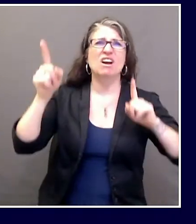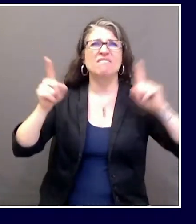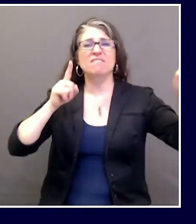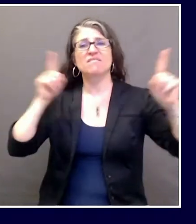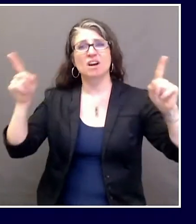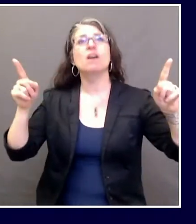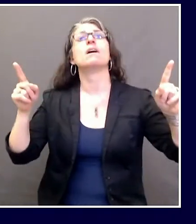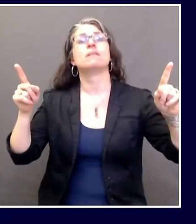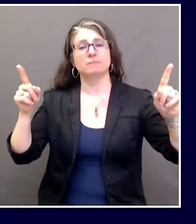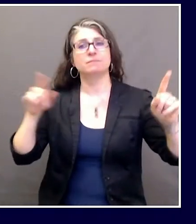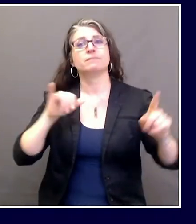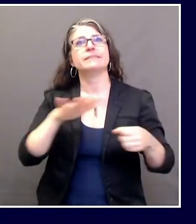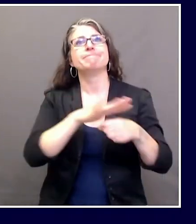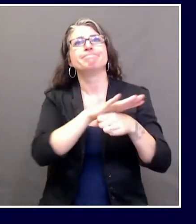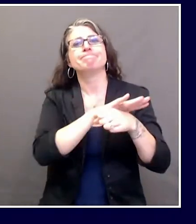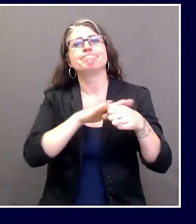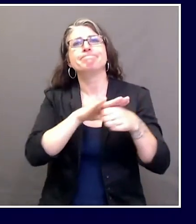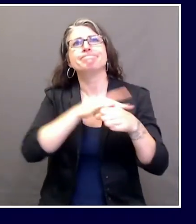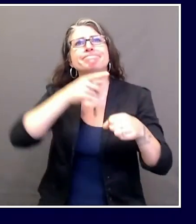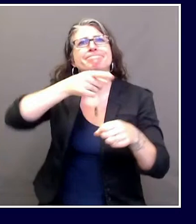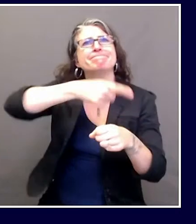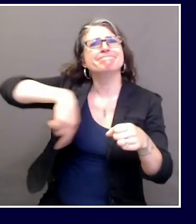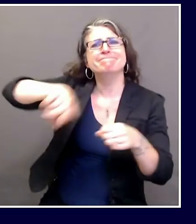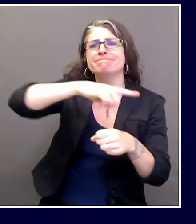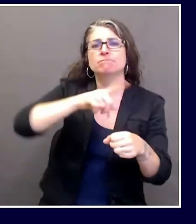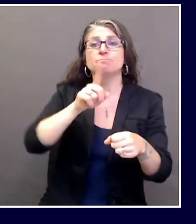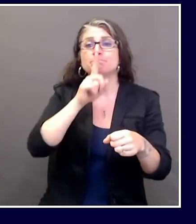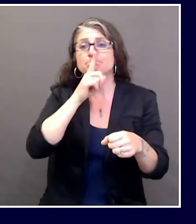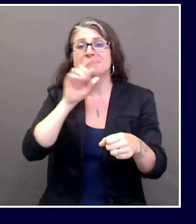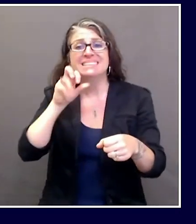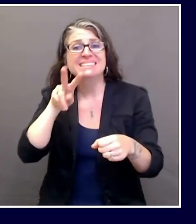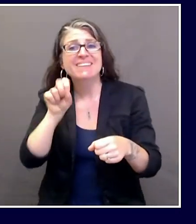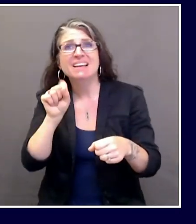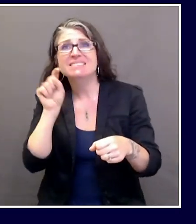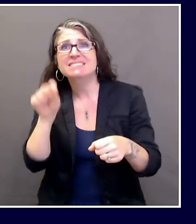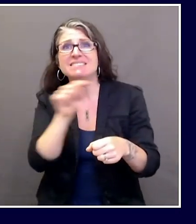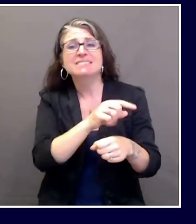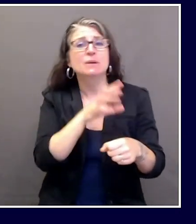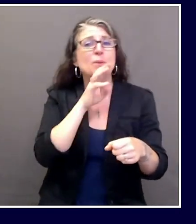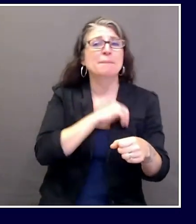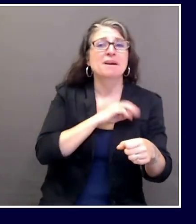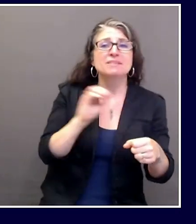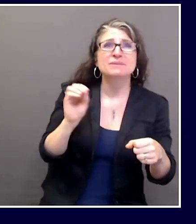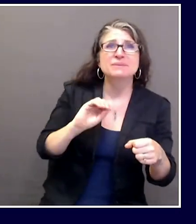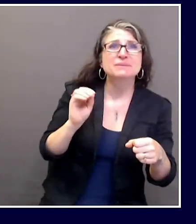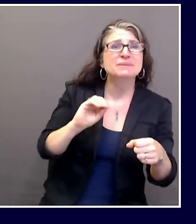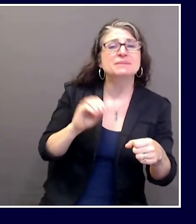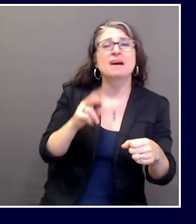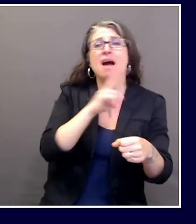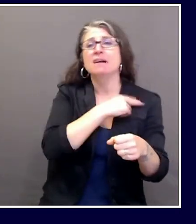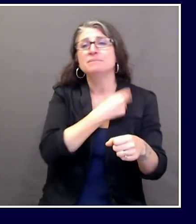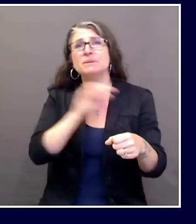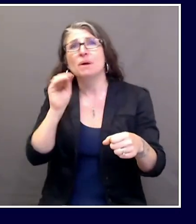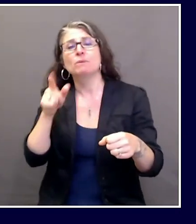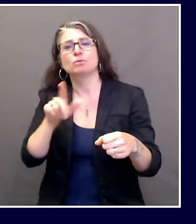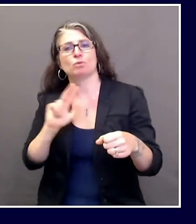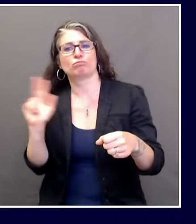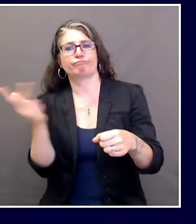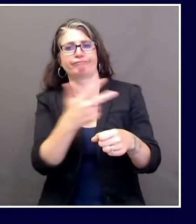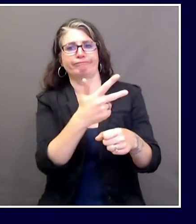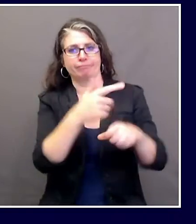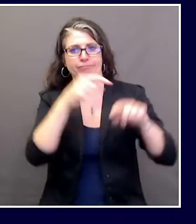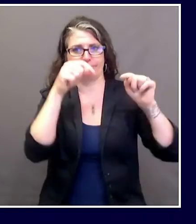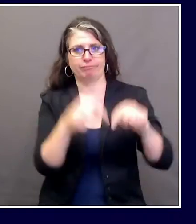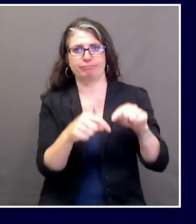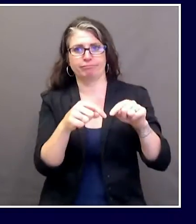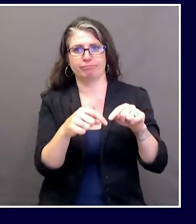think that's probably why some people were initially, until you explained it, surprised by the two locations that were added, as